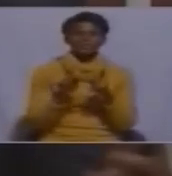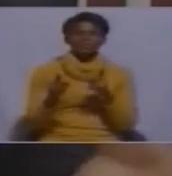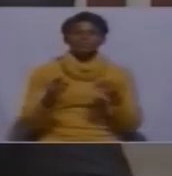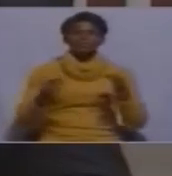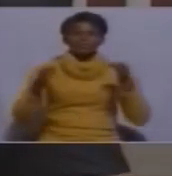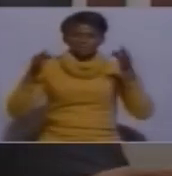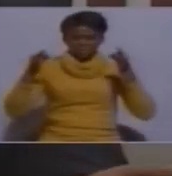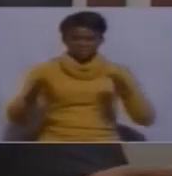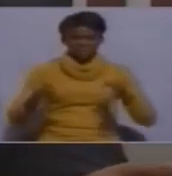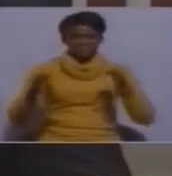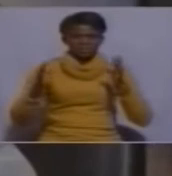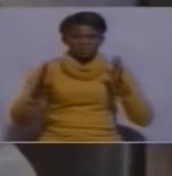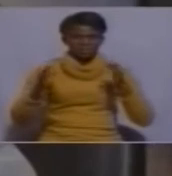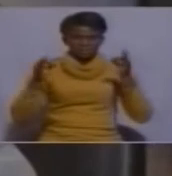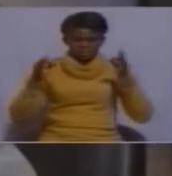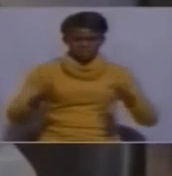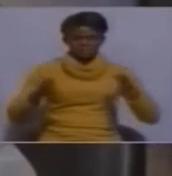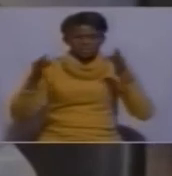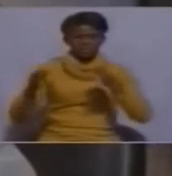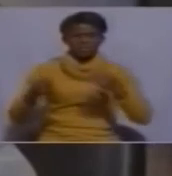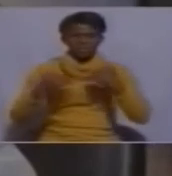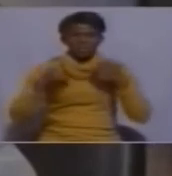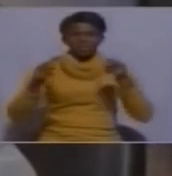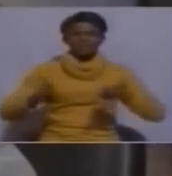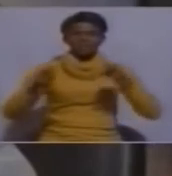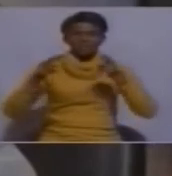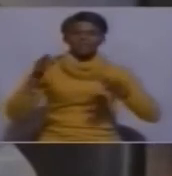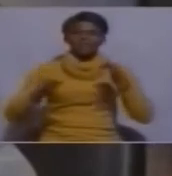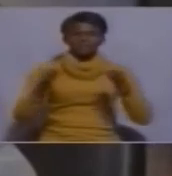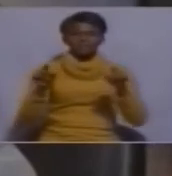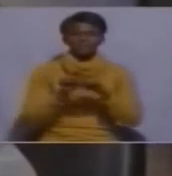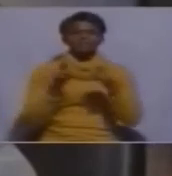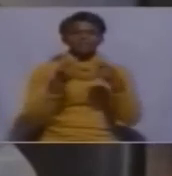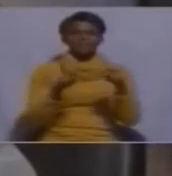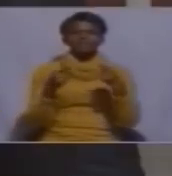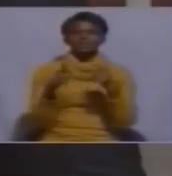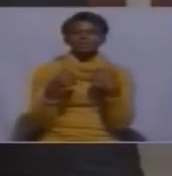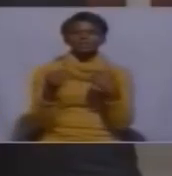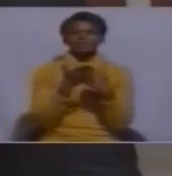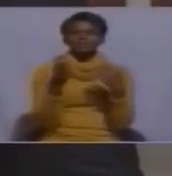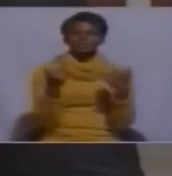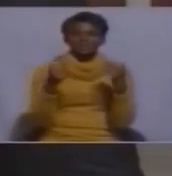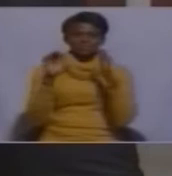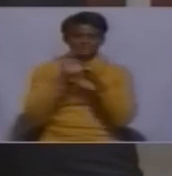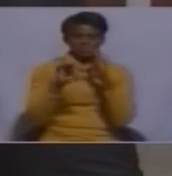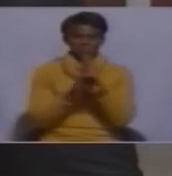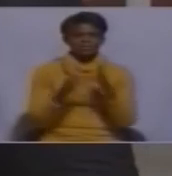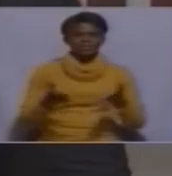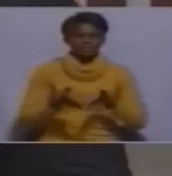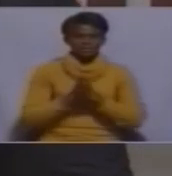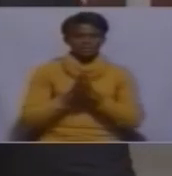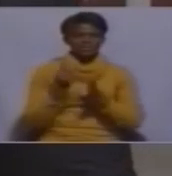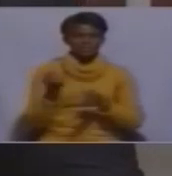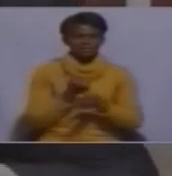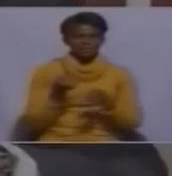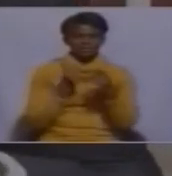judgments are coming out in the High Court, and appeals are being processed in the High Court. So the Court of Appeal will only come into